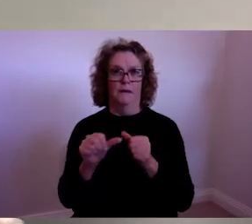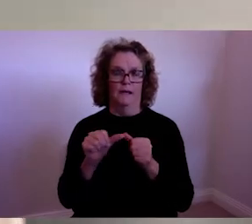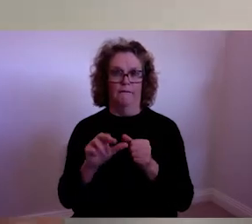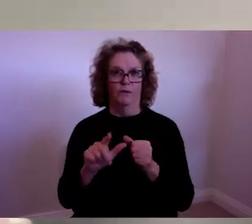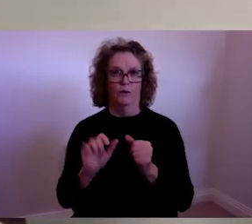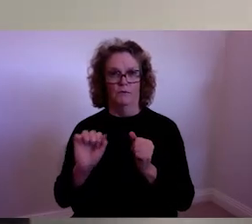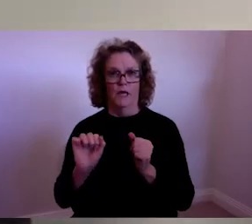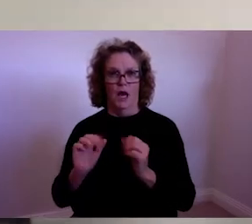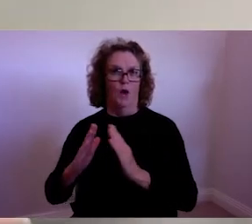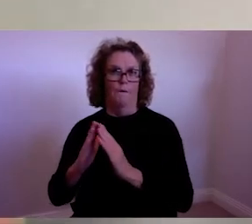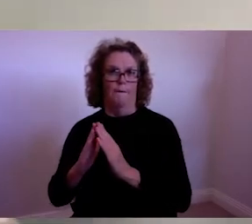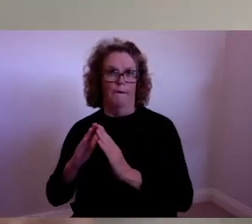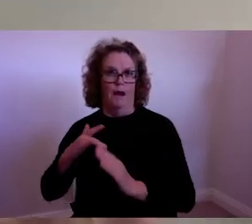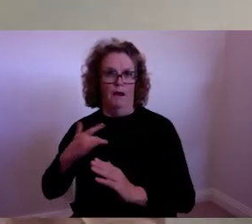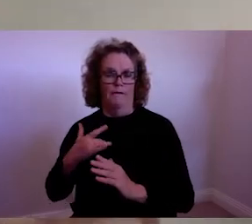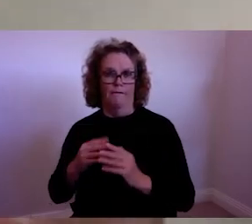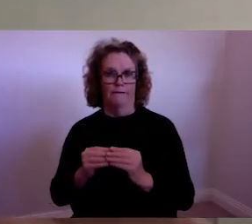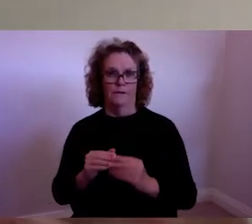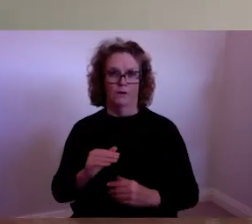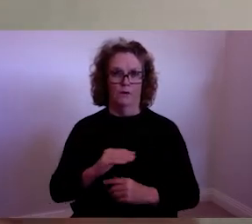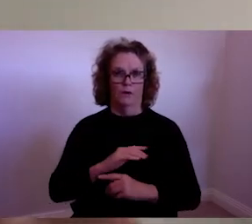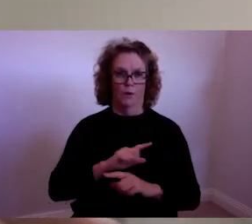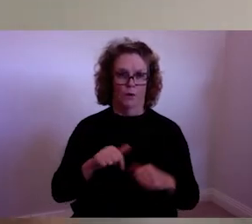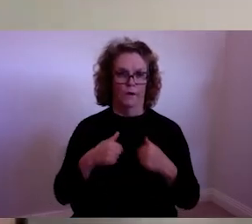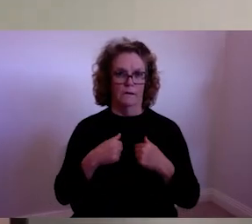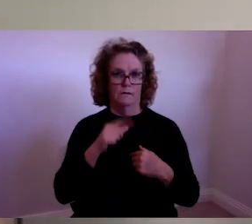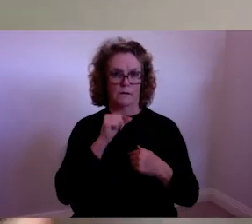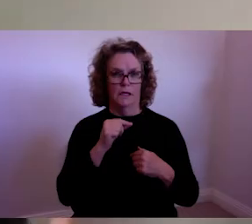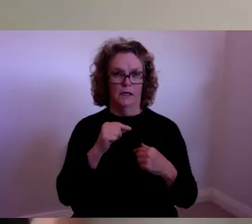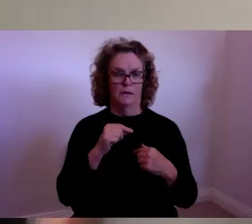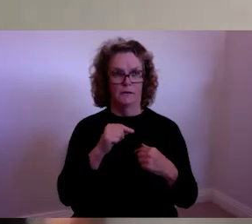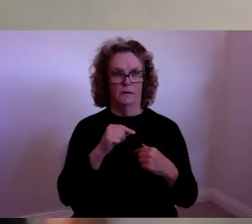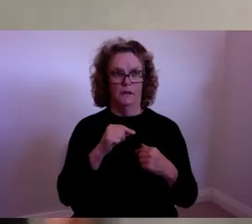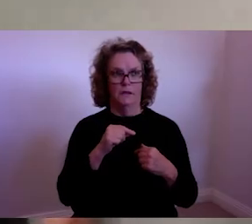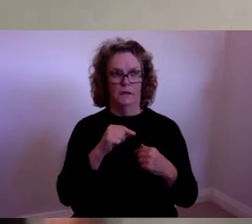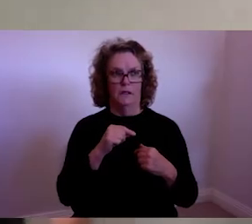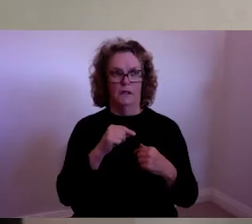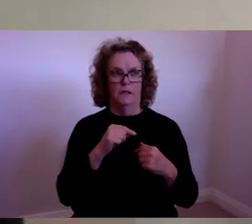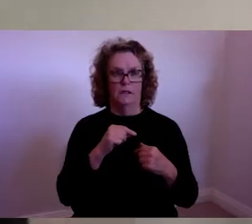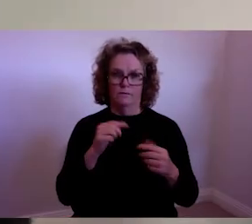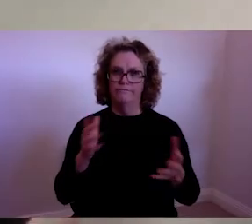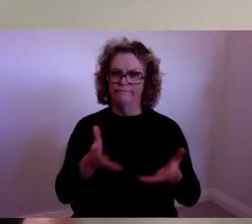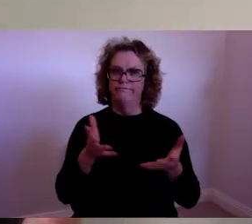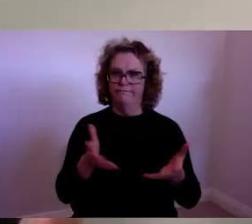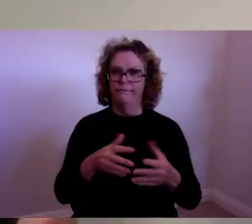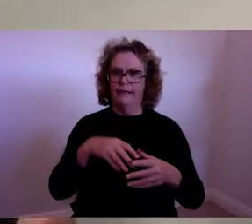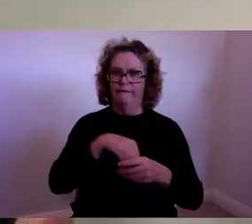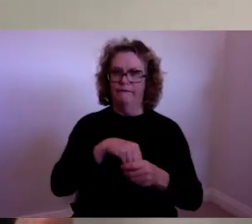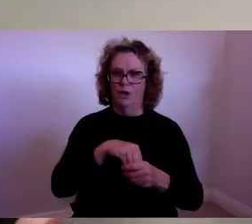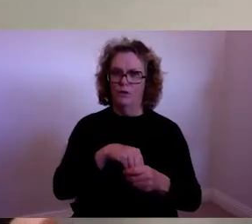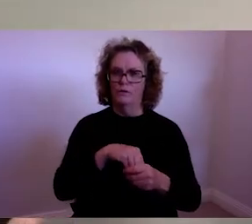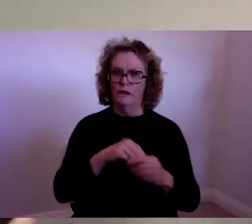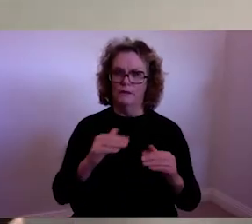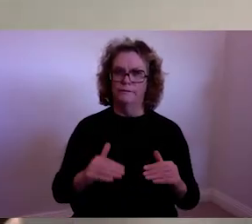supporting better trajectories over time for each person. So that is a main takeaway right now. And